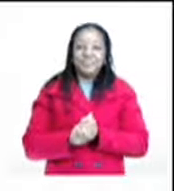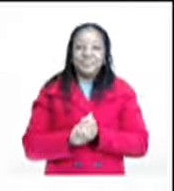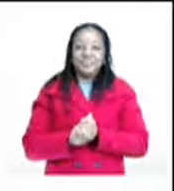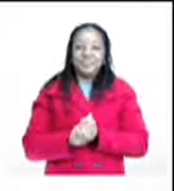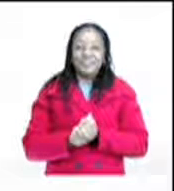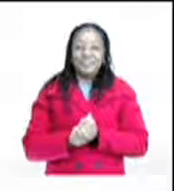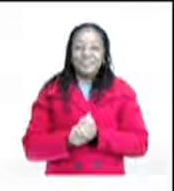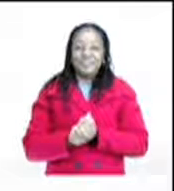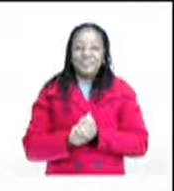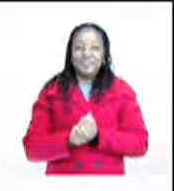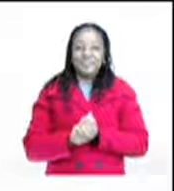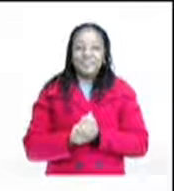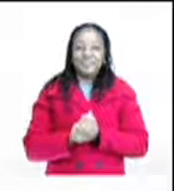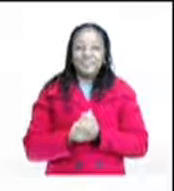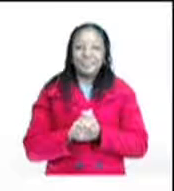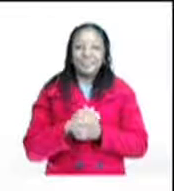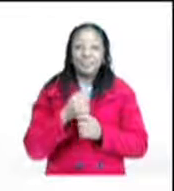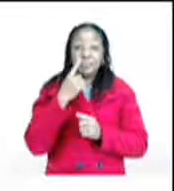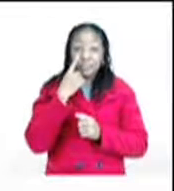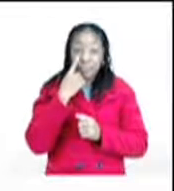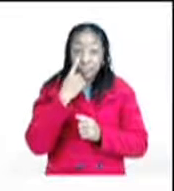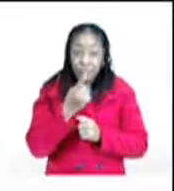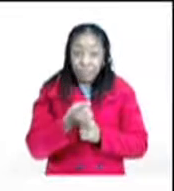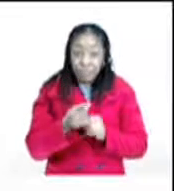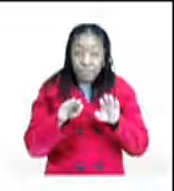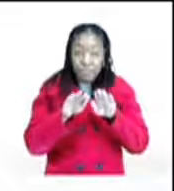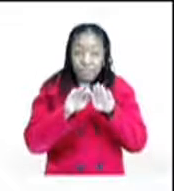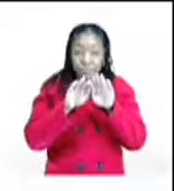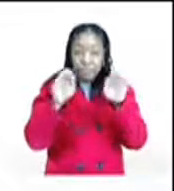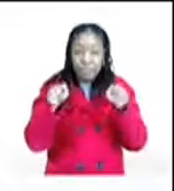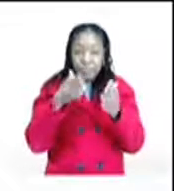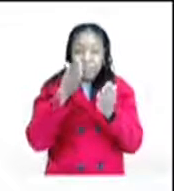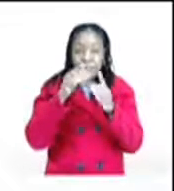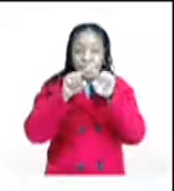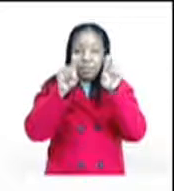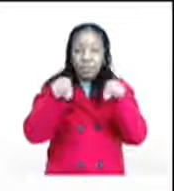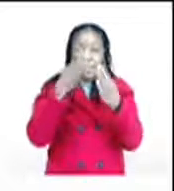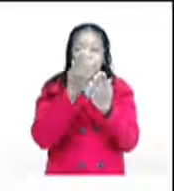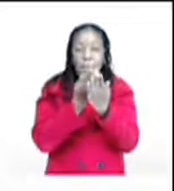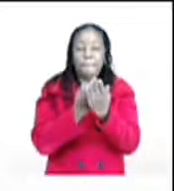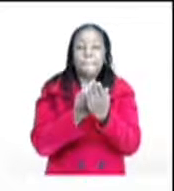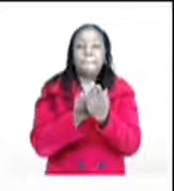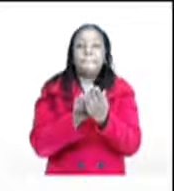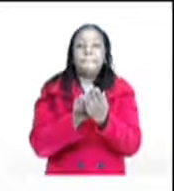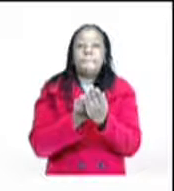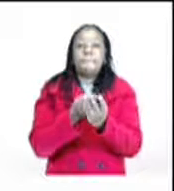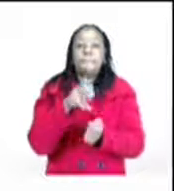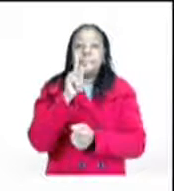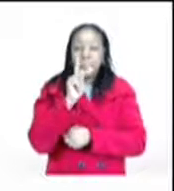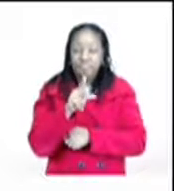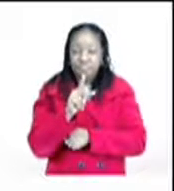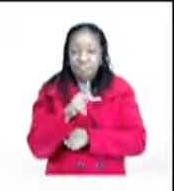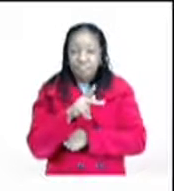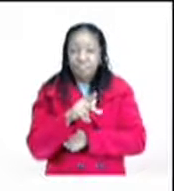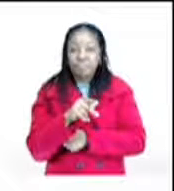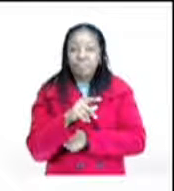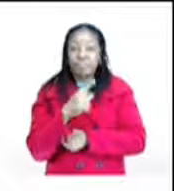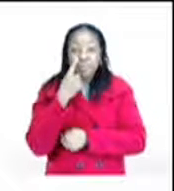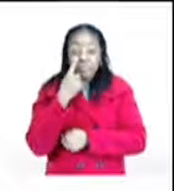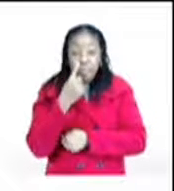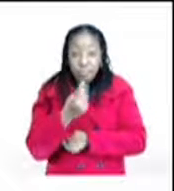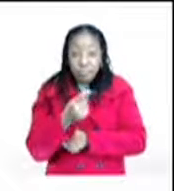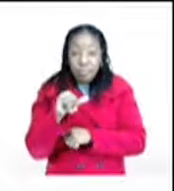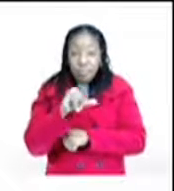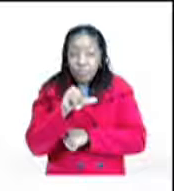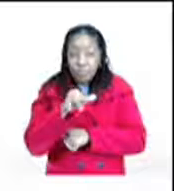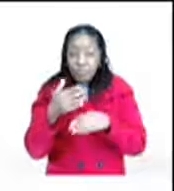the pictures once more. Say the words and listen out to the beginning sound or the starting